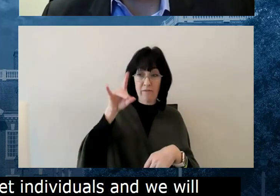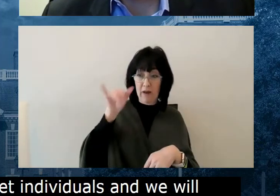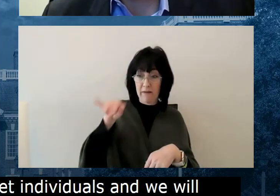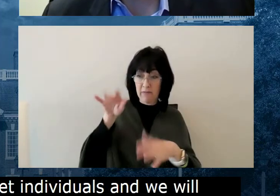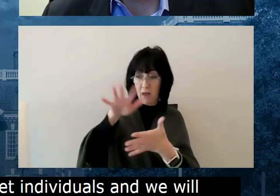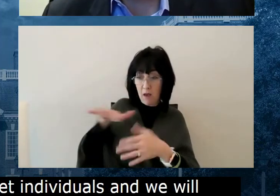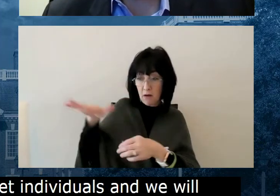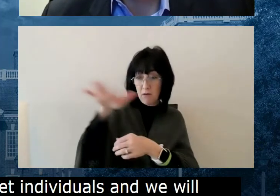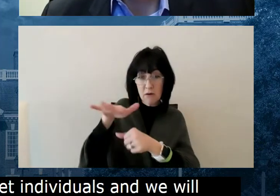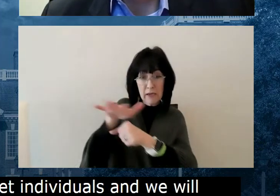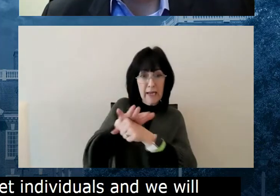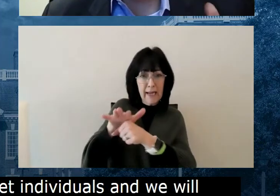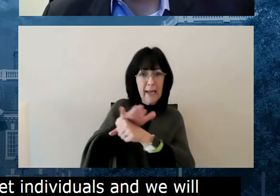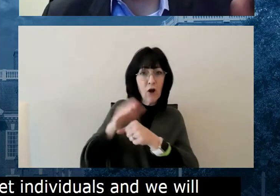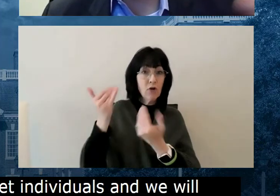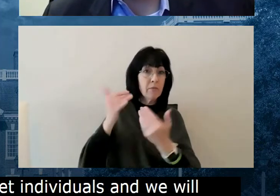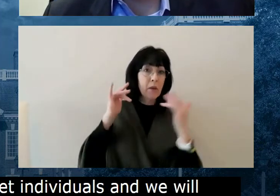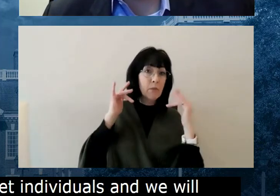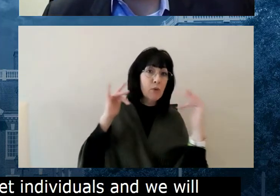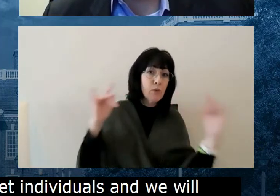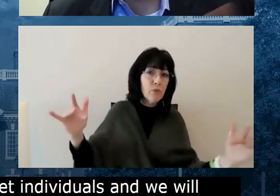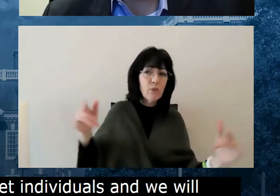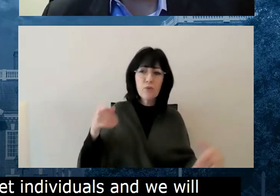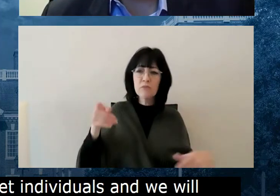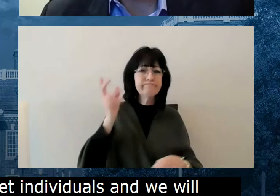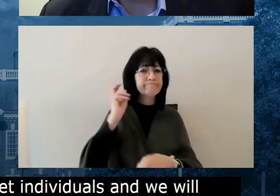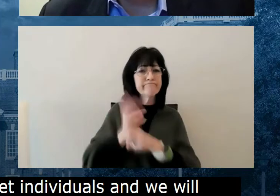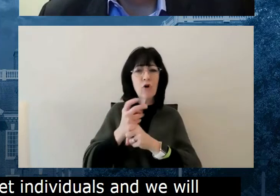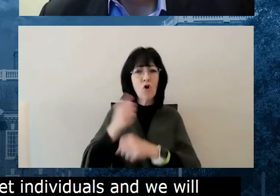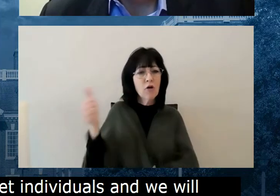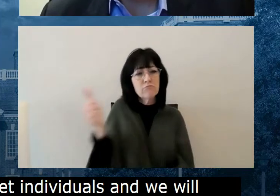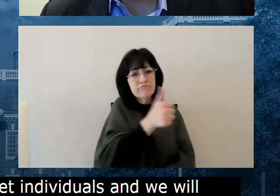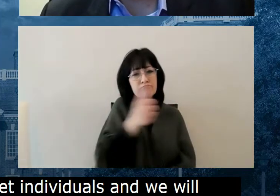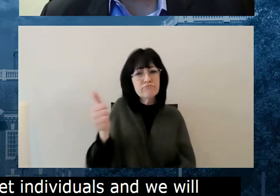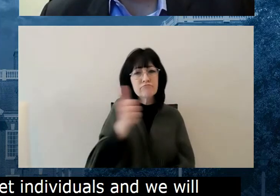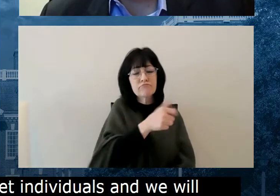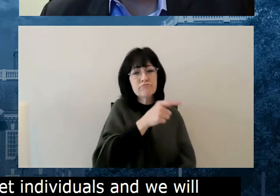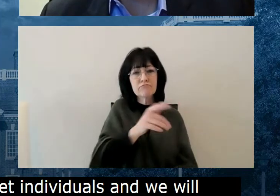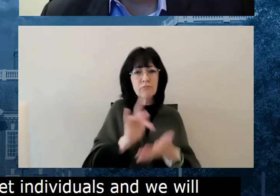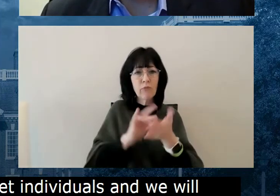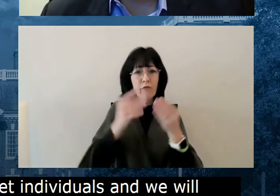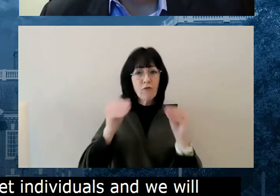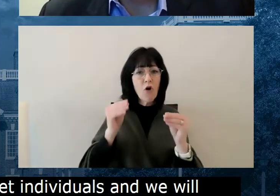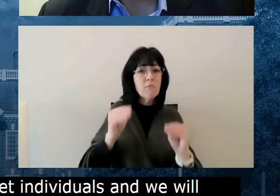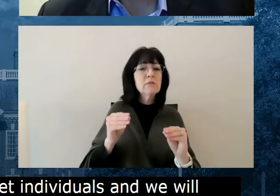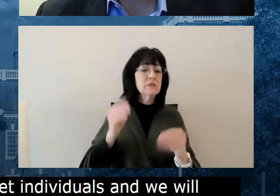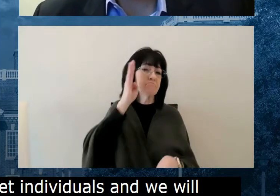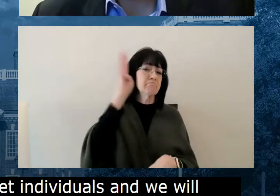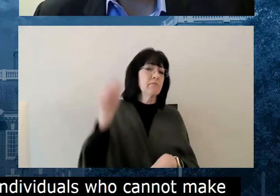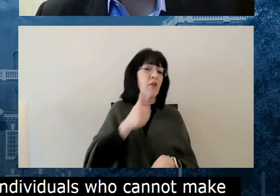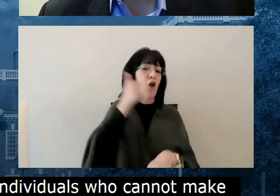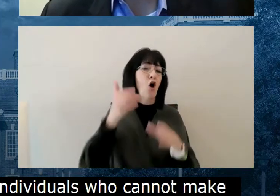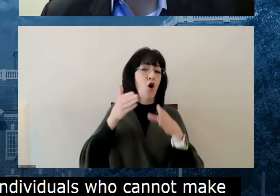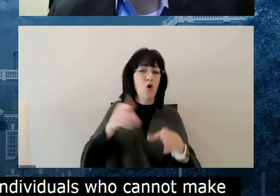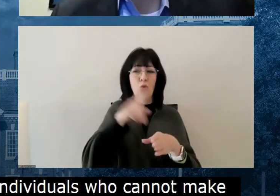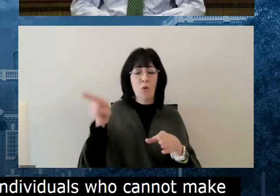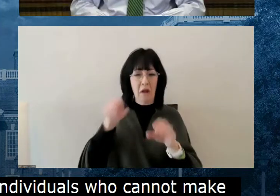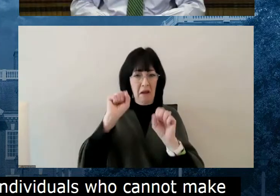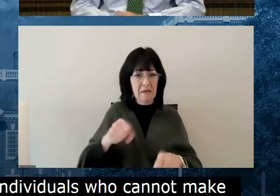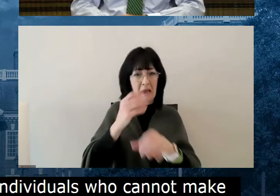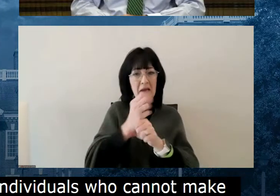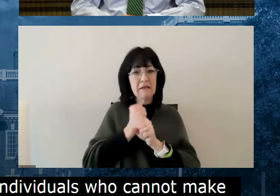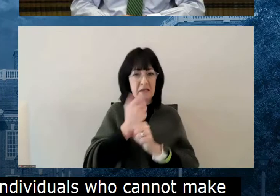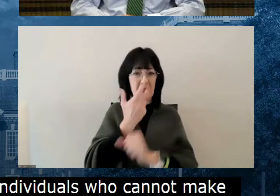to one of our clinics, a pharmacy, their doctor's office, et cetera. So with that, sir, I'm going to turn it back over to you. Thank you very